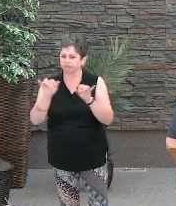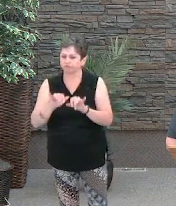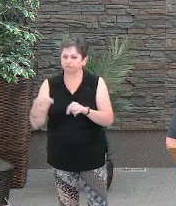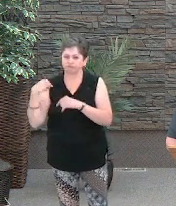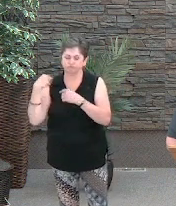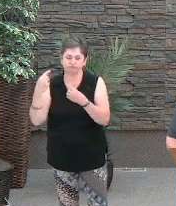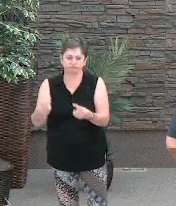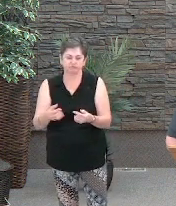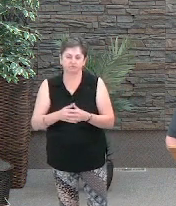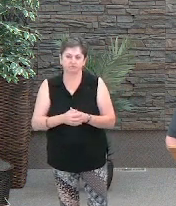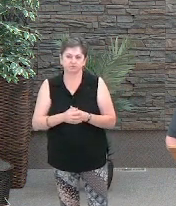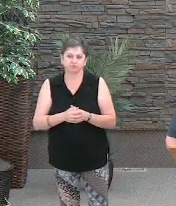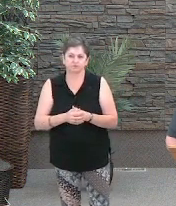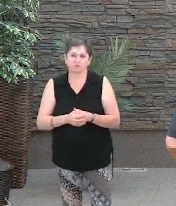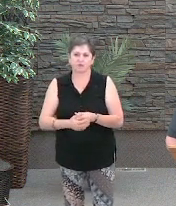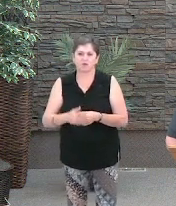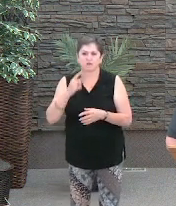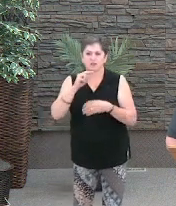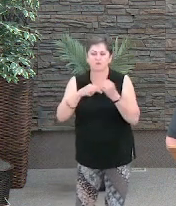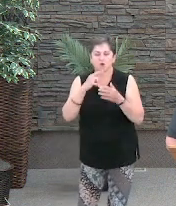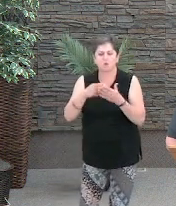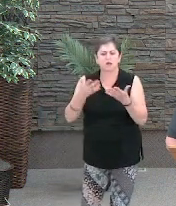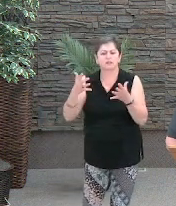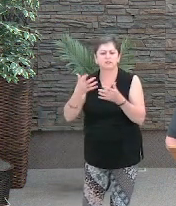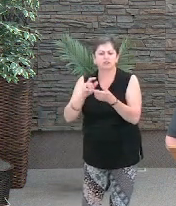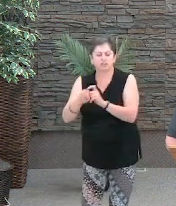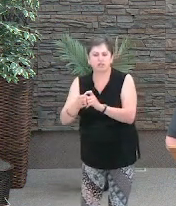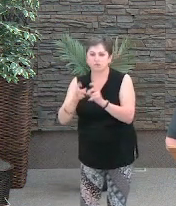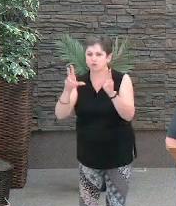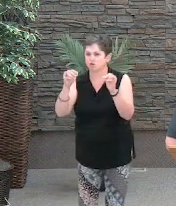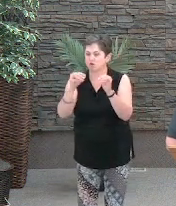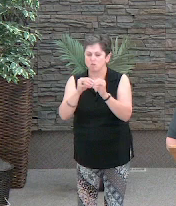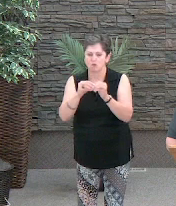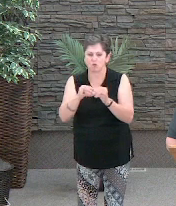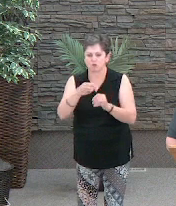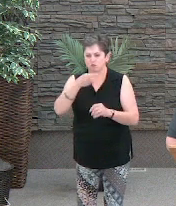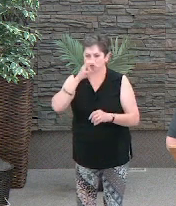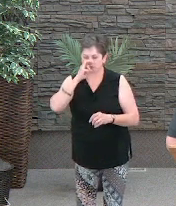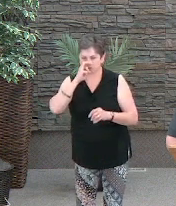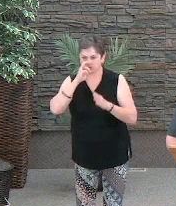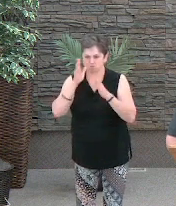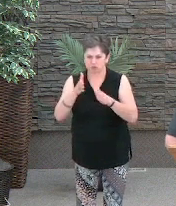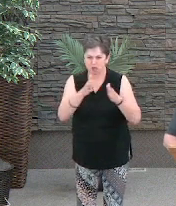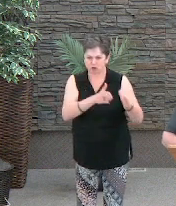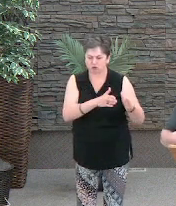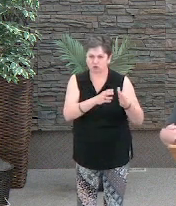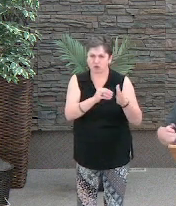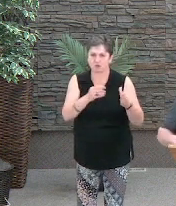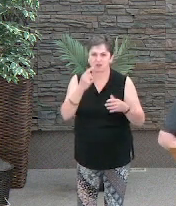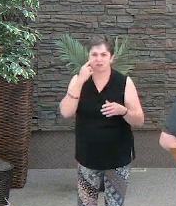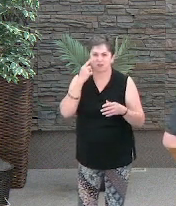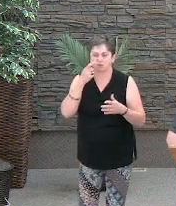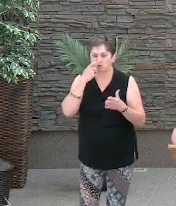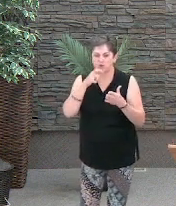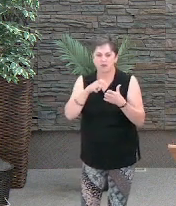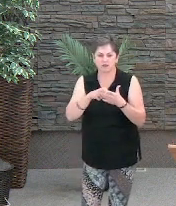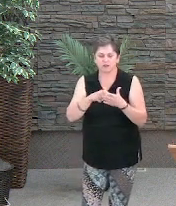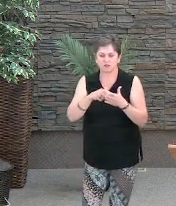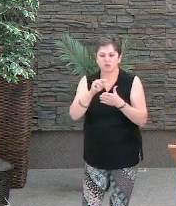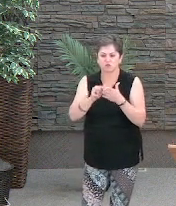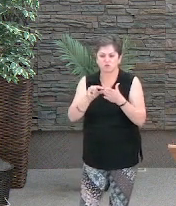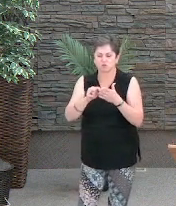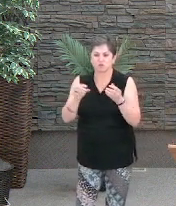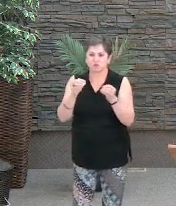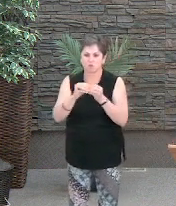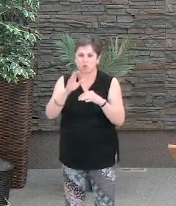changed. When I think about some things that have changed, we're no longer strict patternists because I think we recognize that Scripture